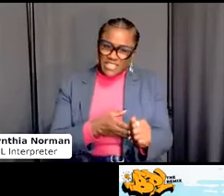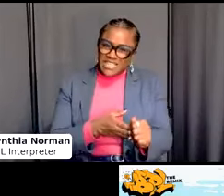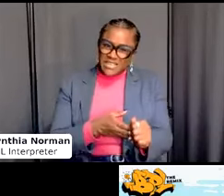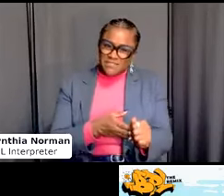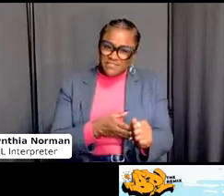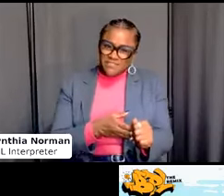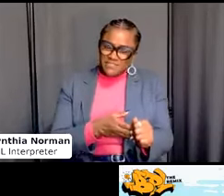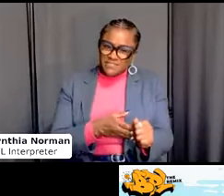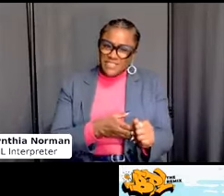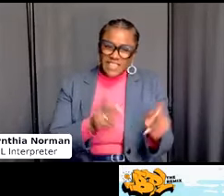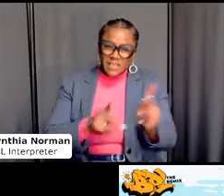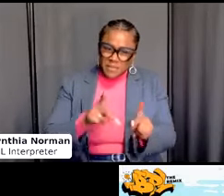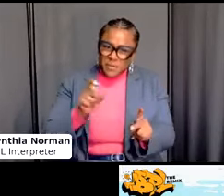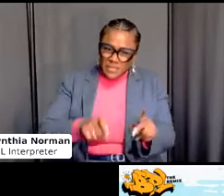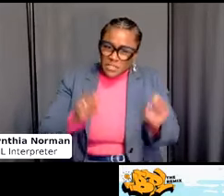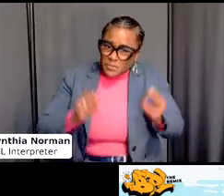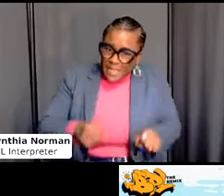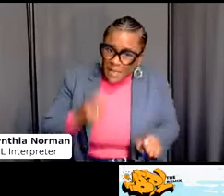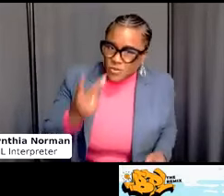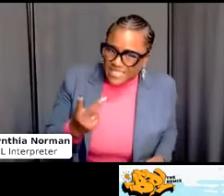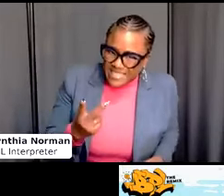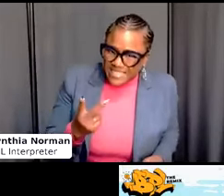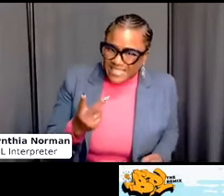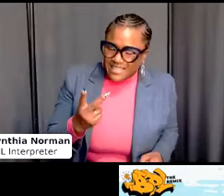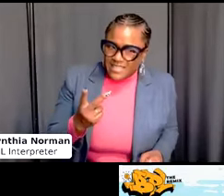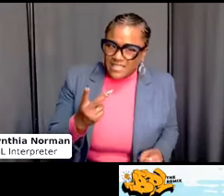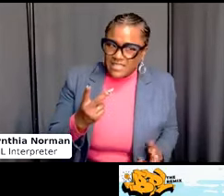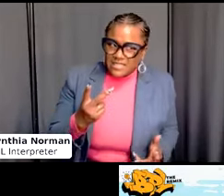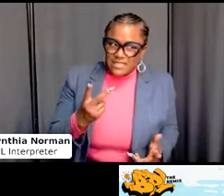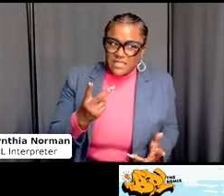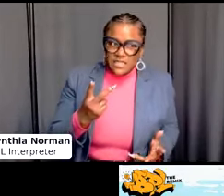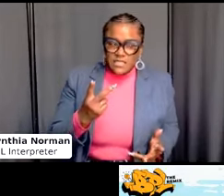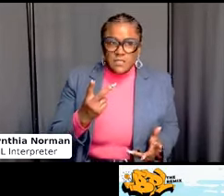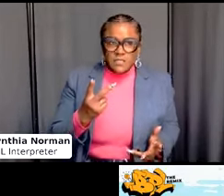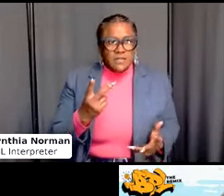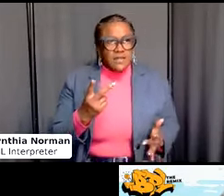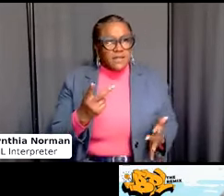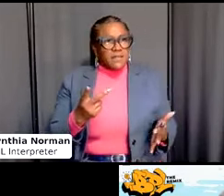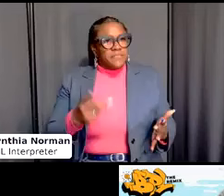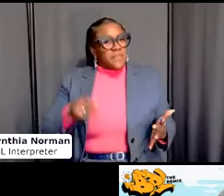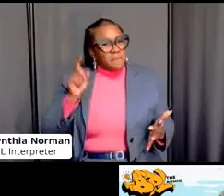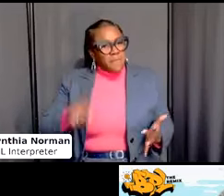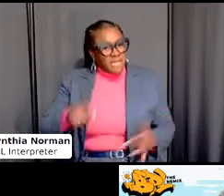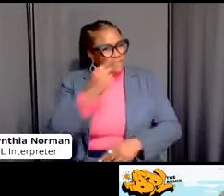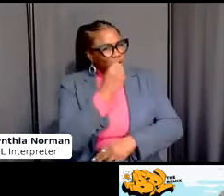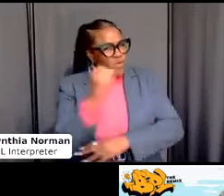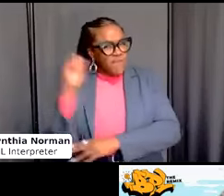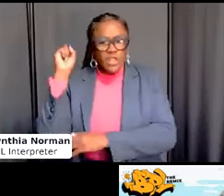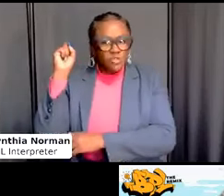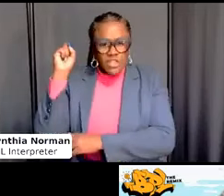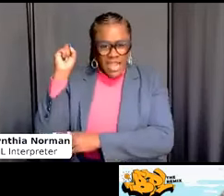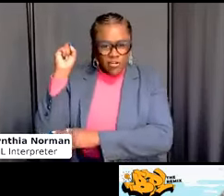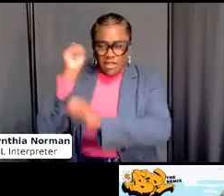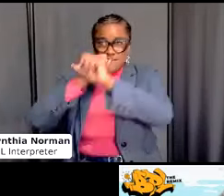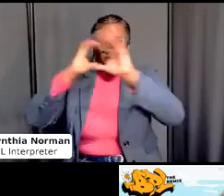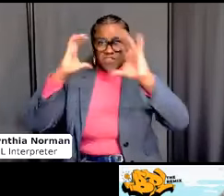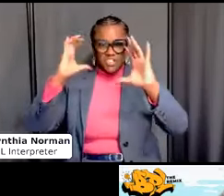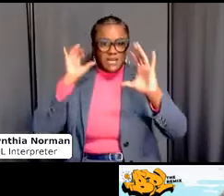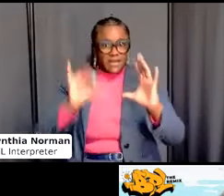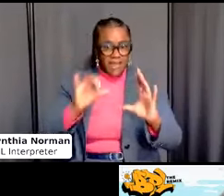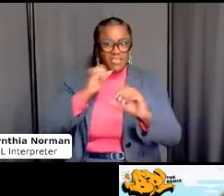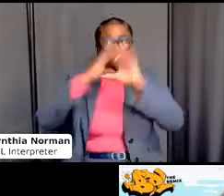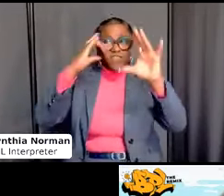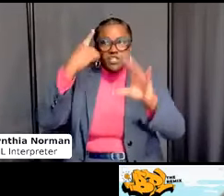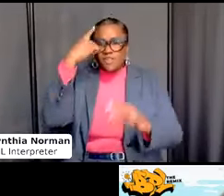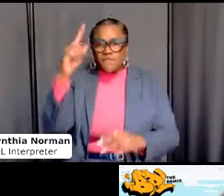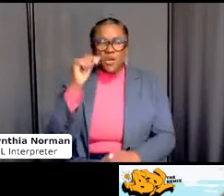to really be able to see that there has to be a revolutionary vision, like the vision for Africa that